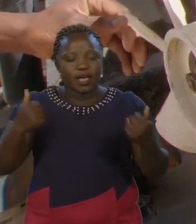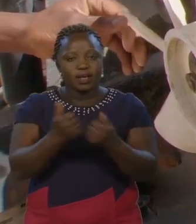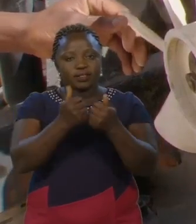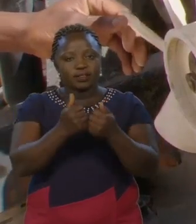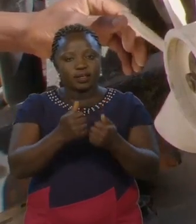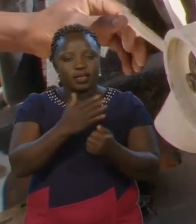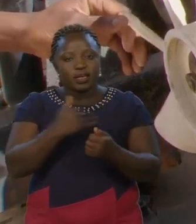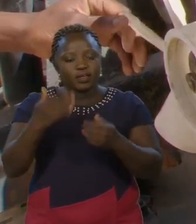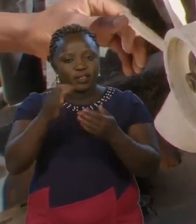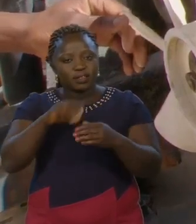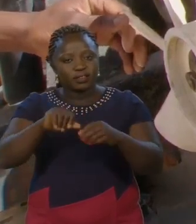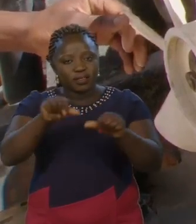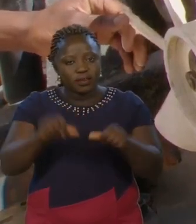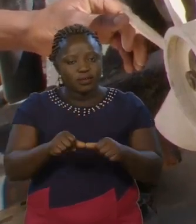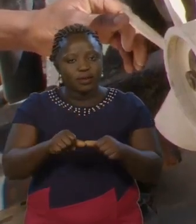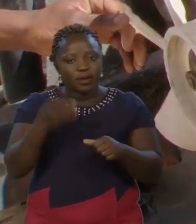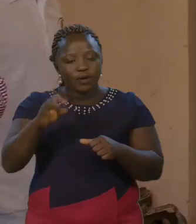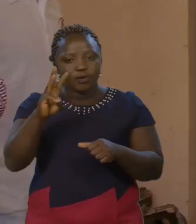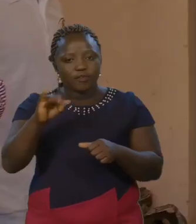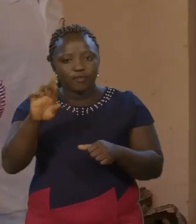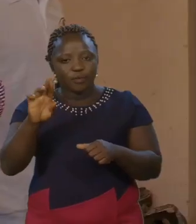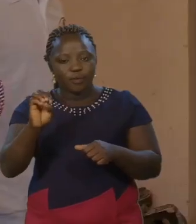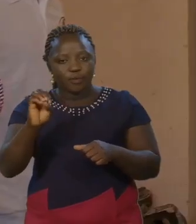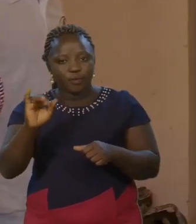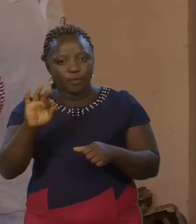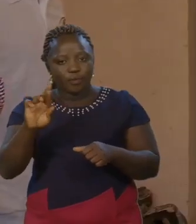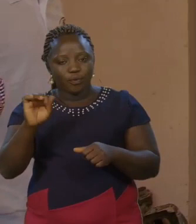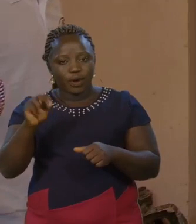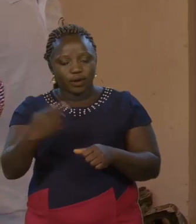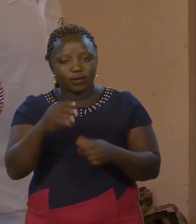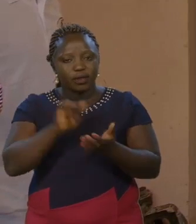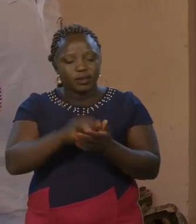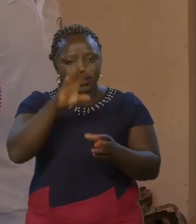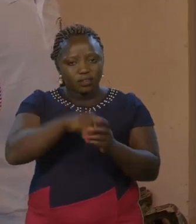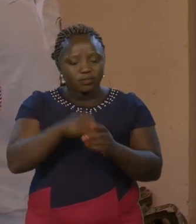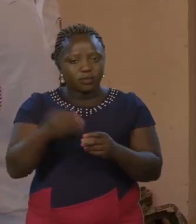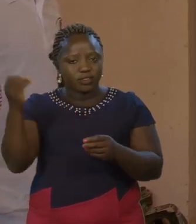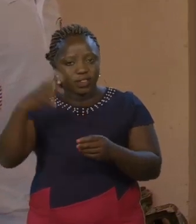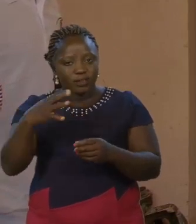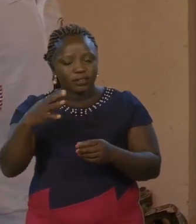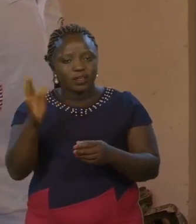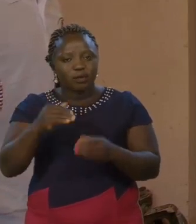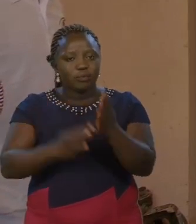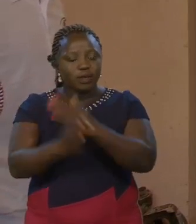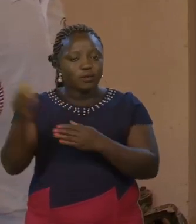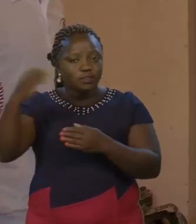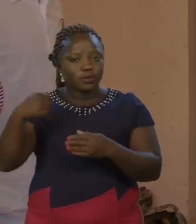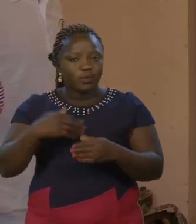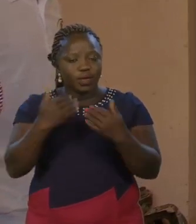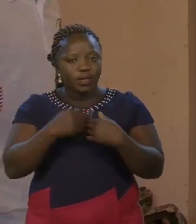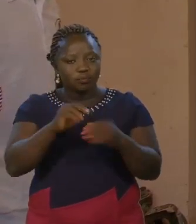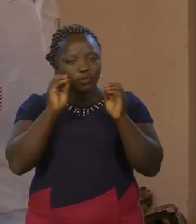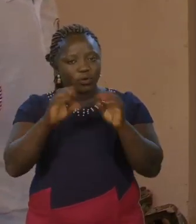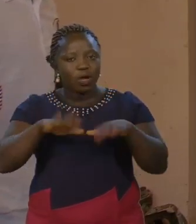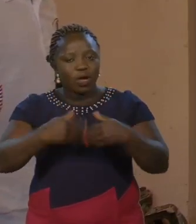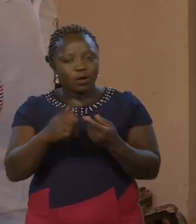car. And there's the area of wiring that involves lighting and electrical works. By God's grace, we've been taught how to fix